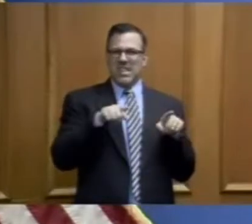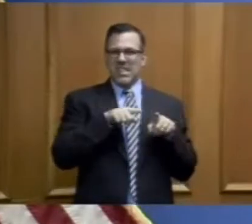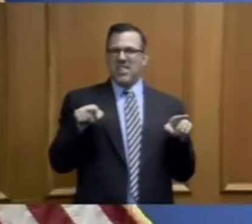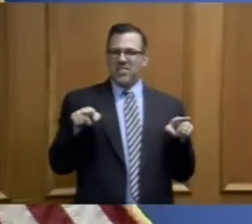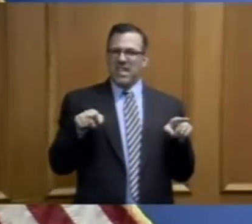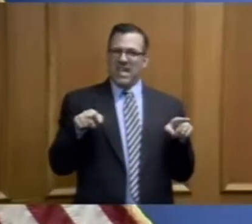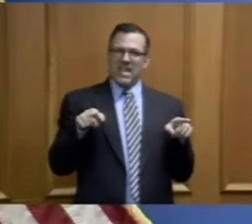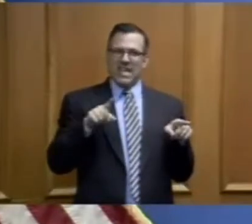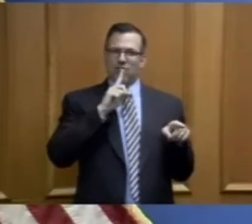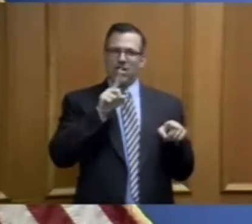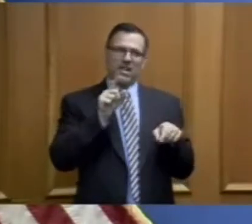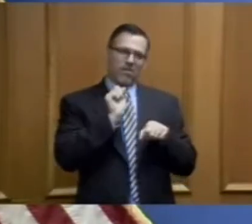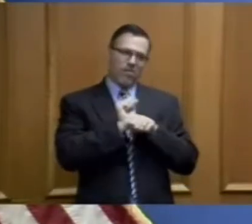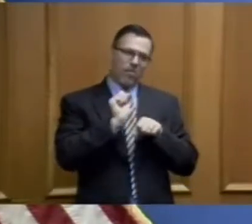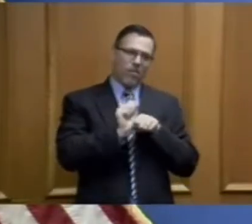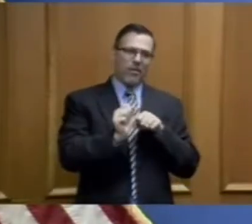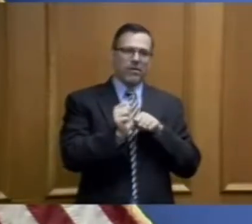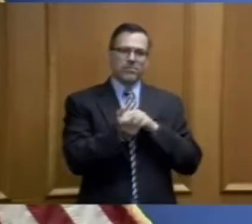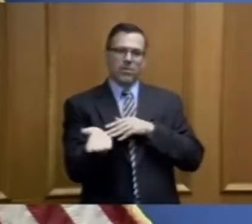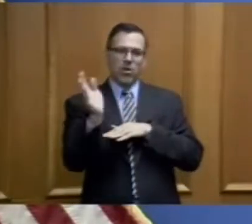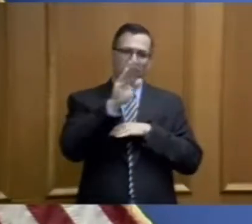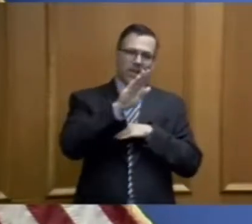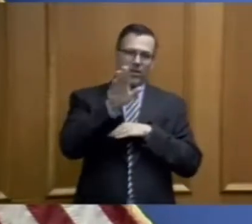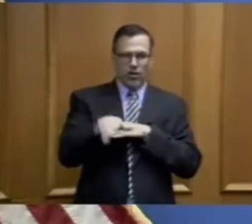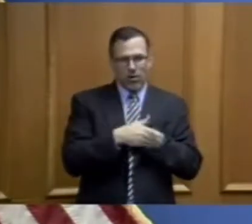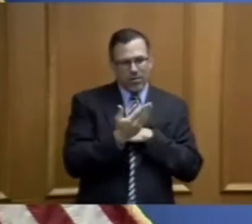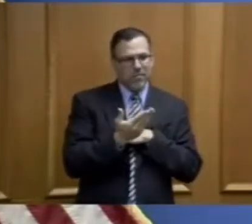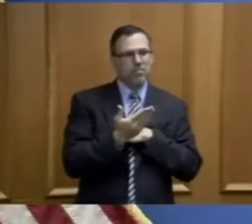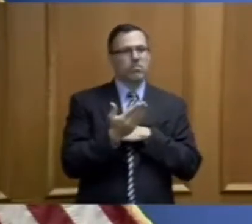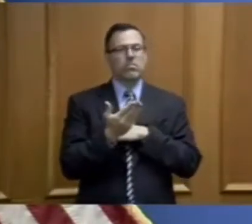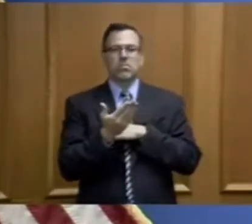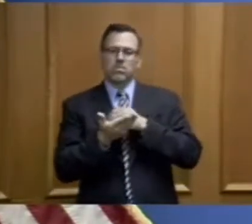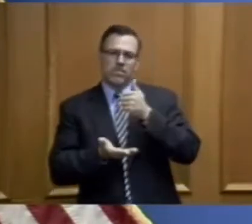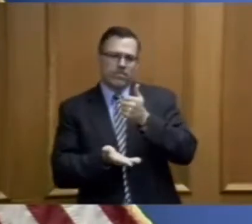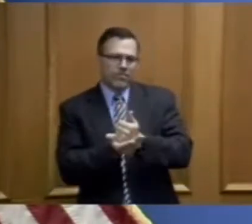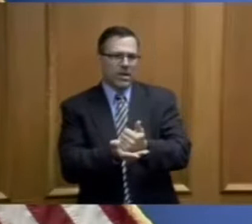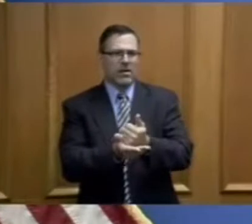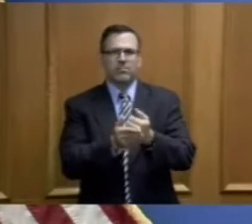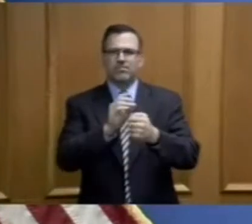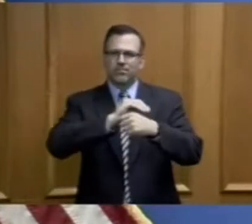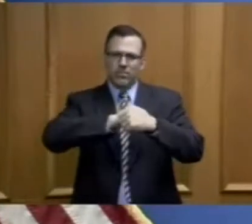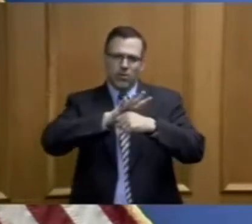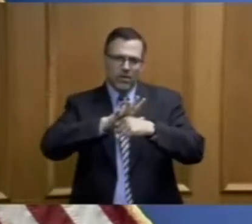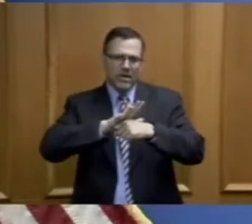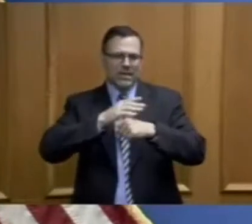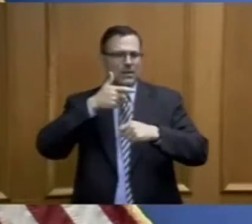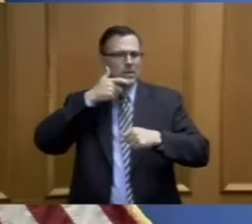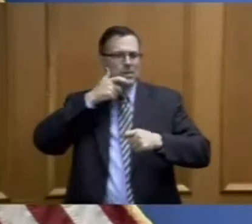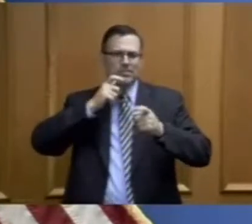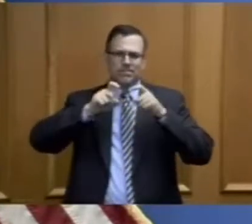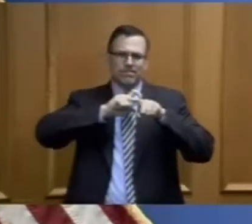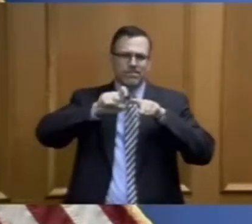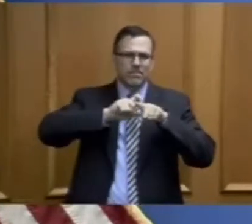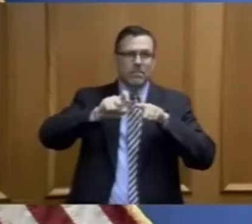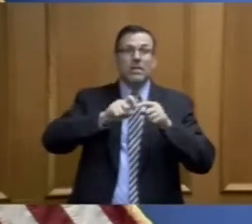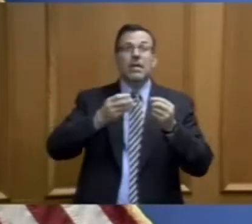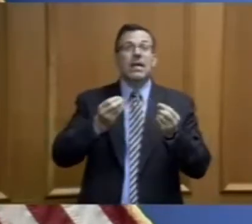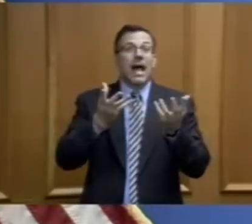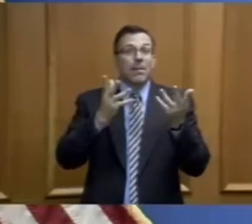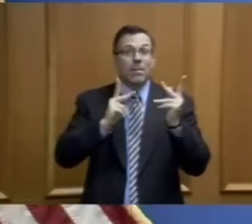full-on, day and night, responded to COVID-19 calls to our hotline, 8,000 such